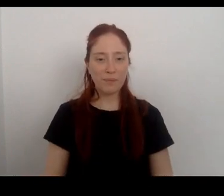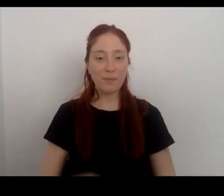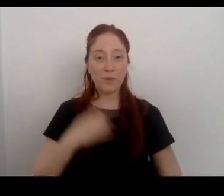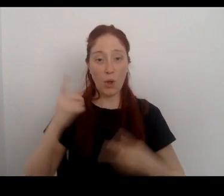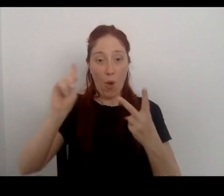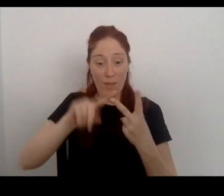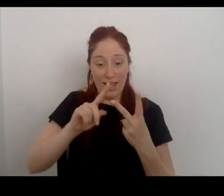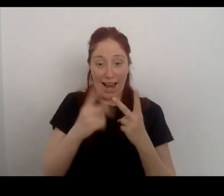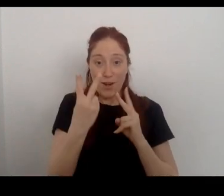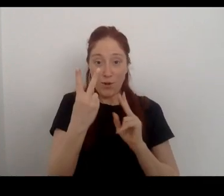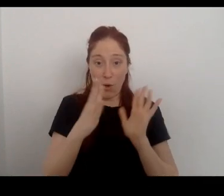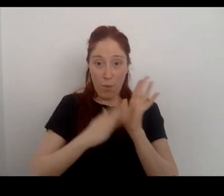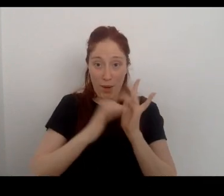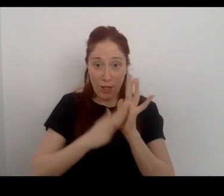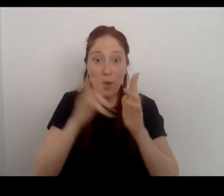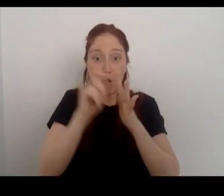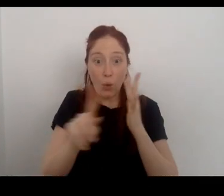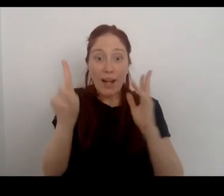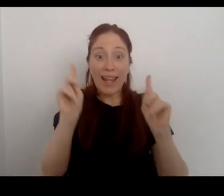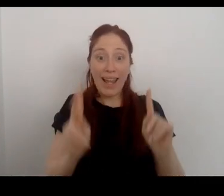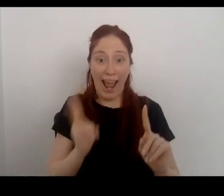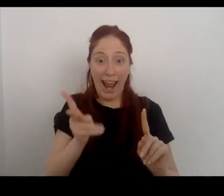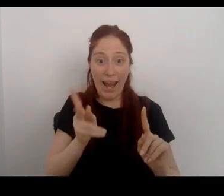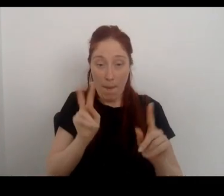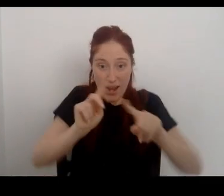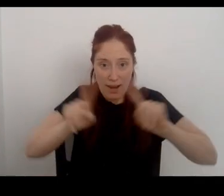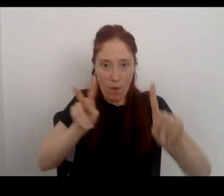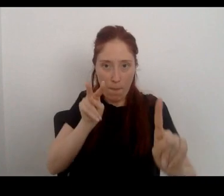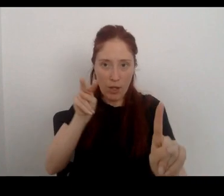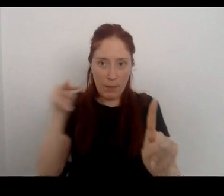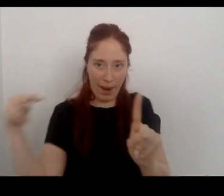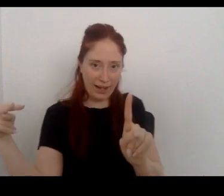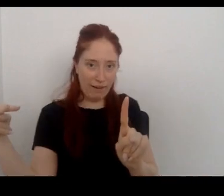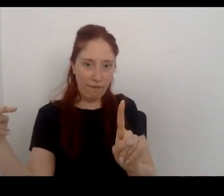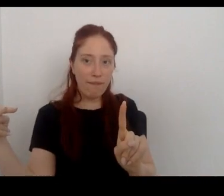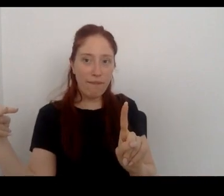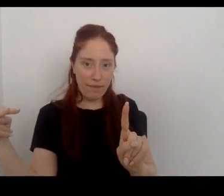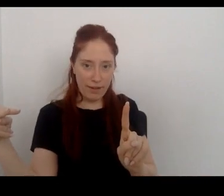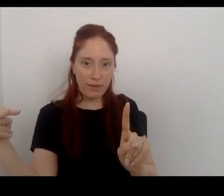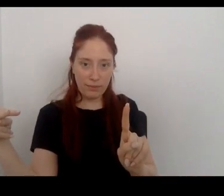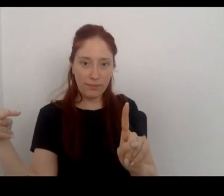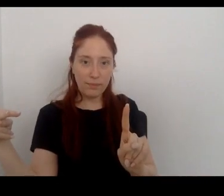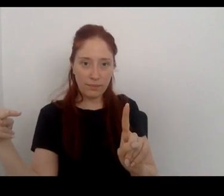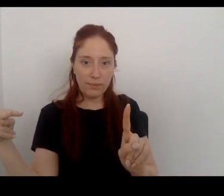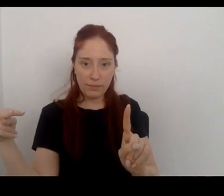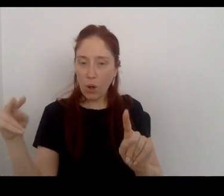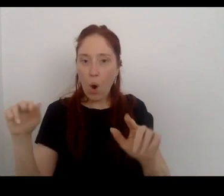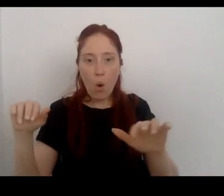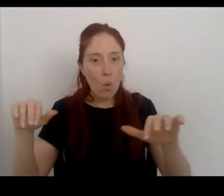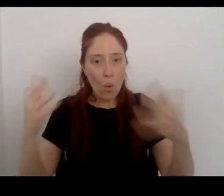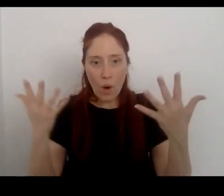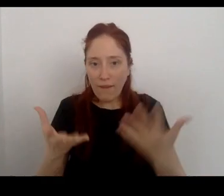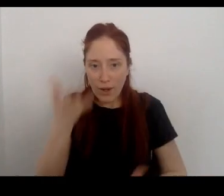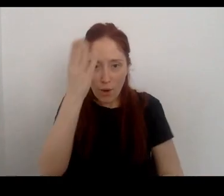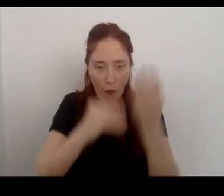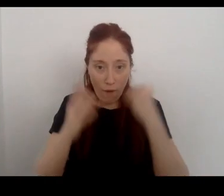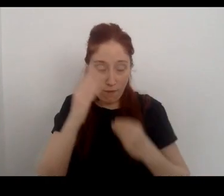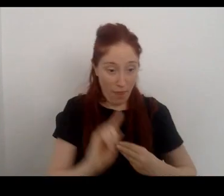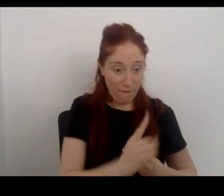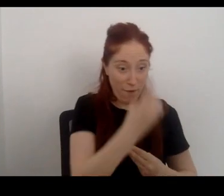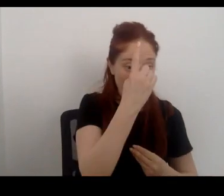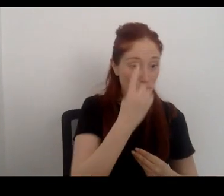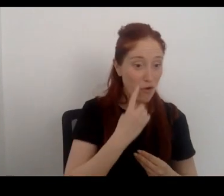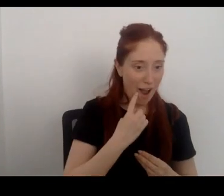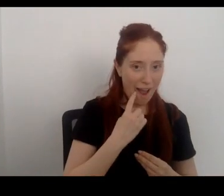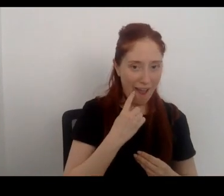is starting now. Just taking, you know, what you discovered, what you learnt from that first try,